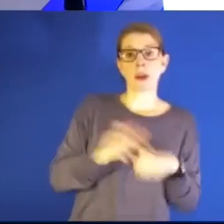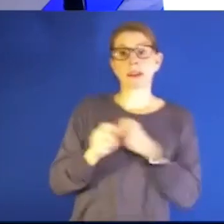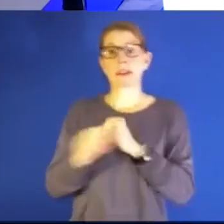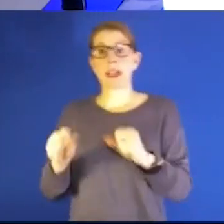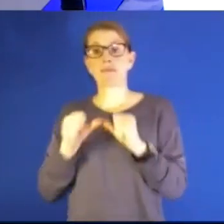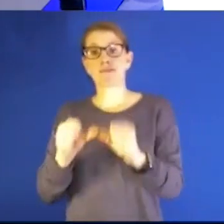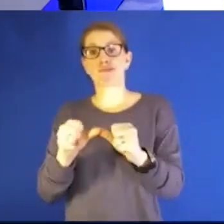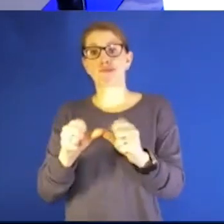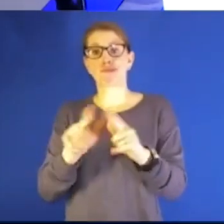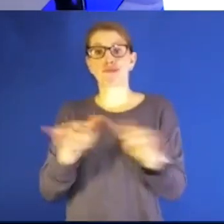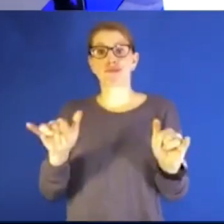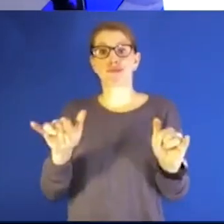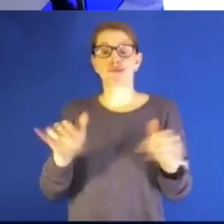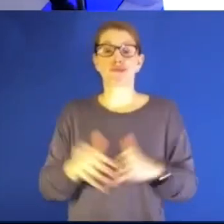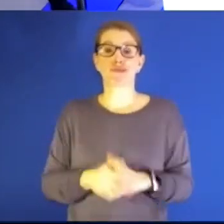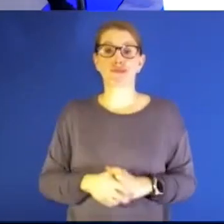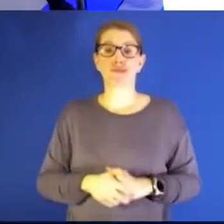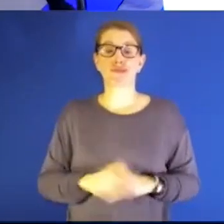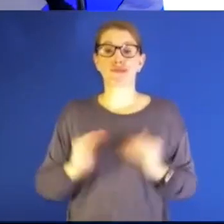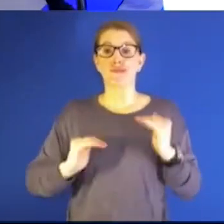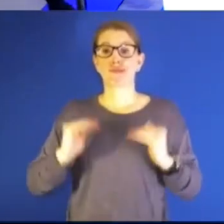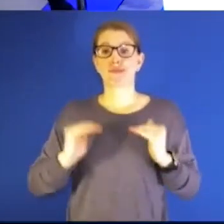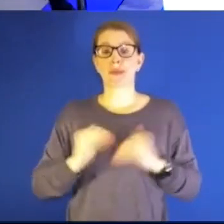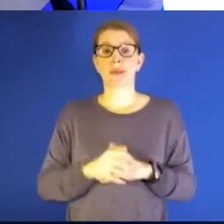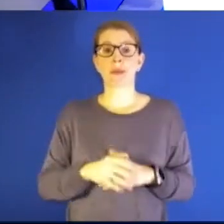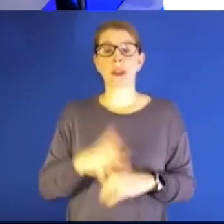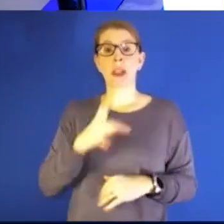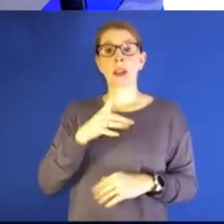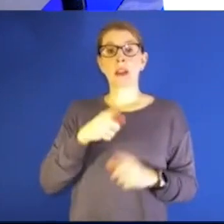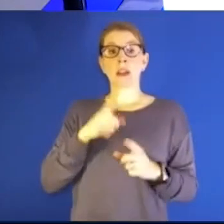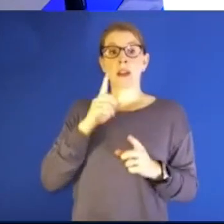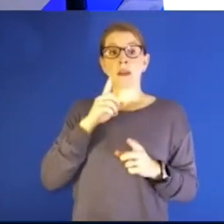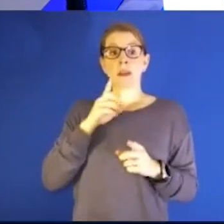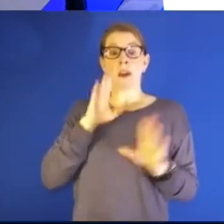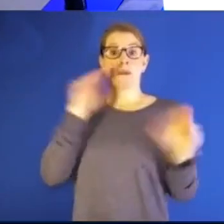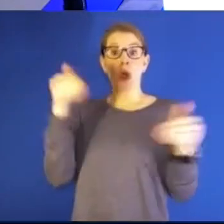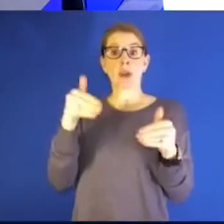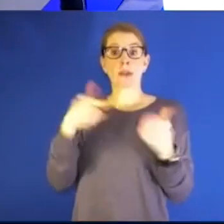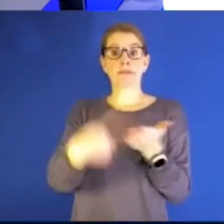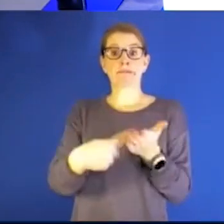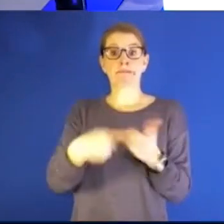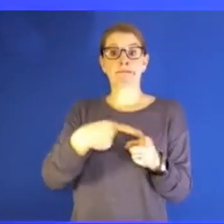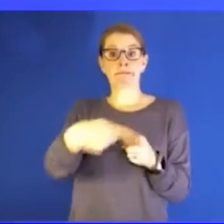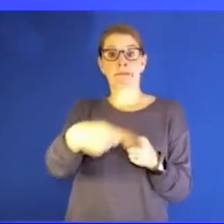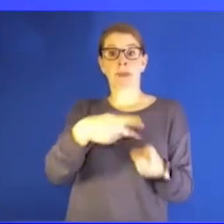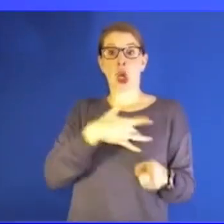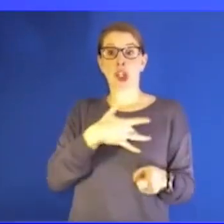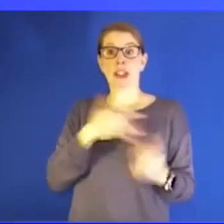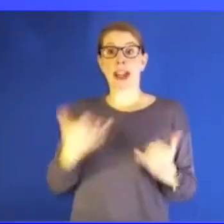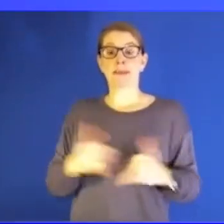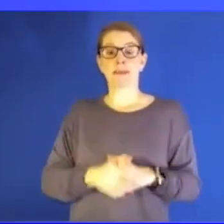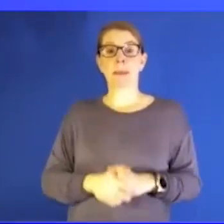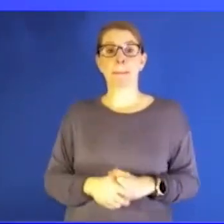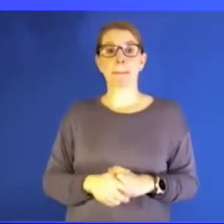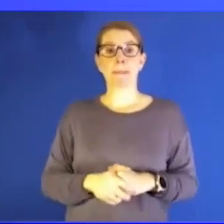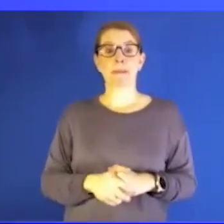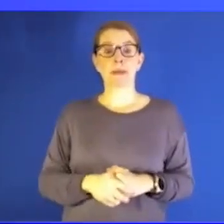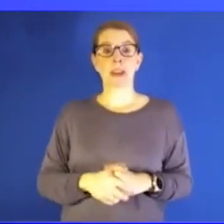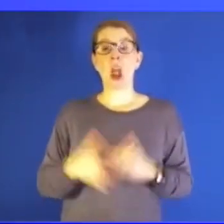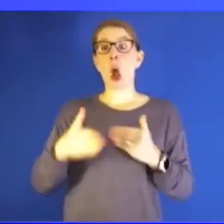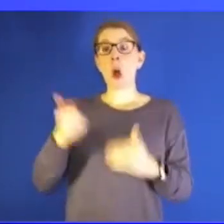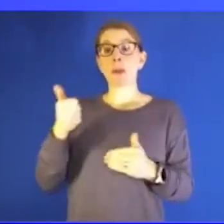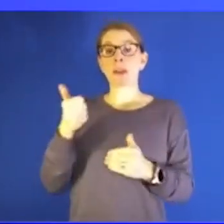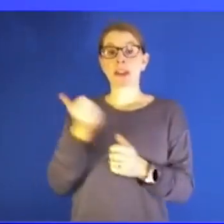while we fly. I know. Okay, so we're going to talk about heart today. That's right, awesome. Are you ready? I'm ready. Let's do. So almost heartfelt. Every one of us